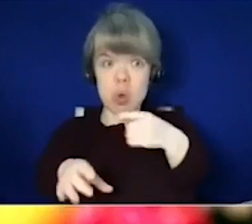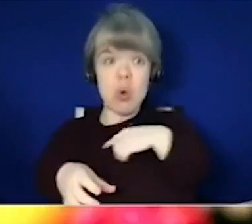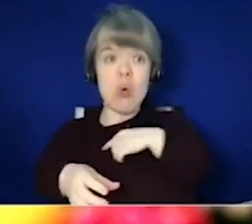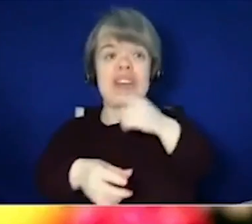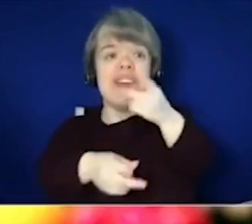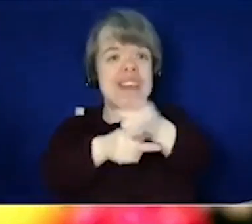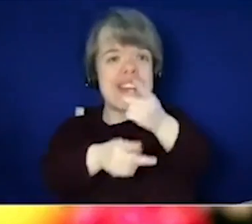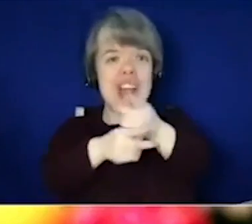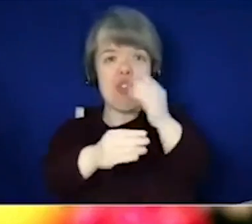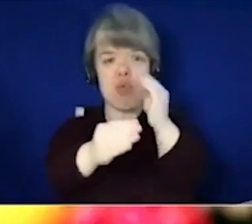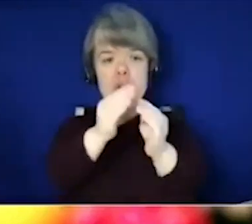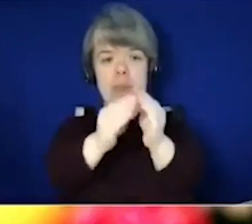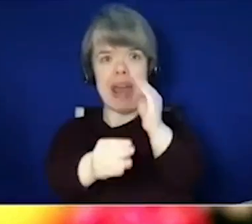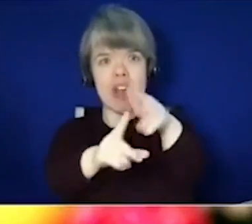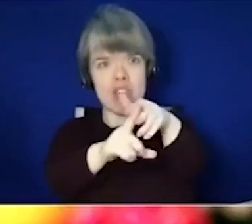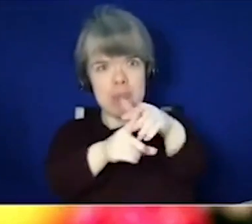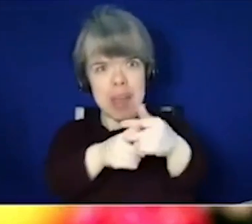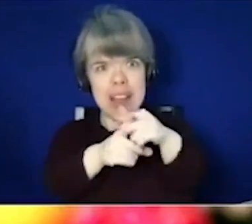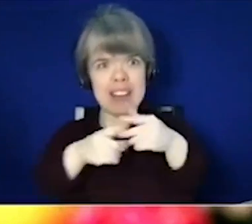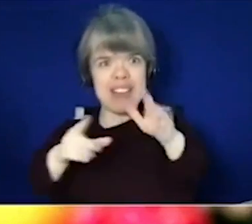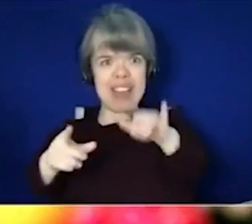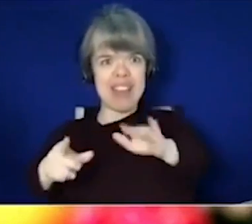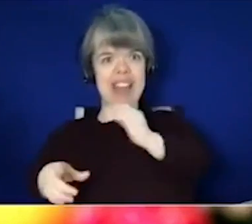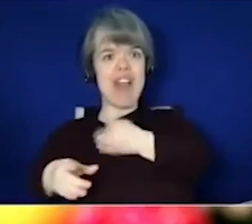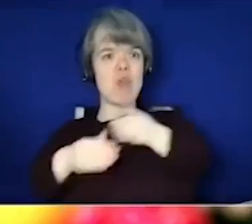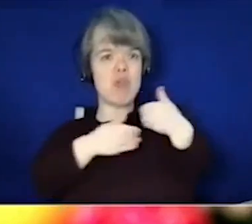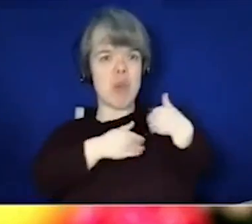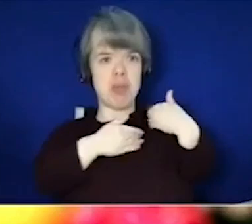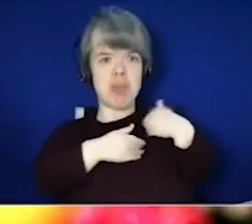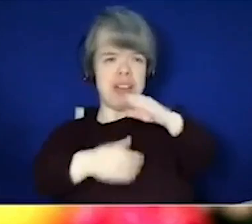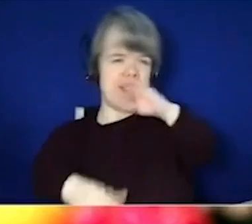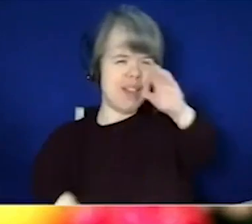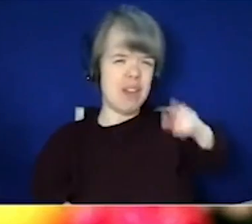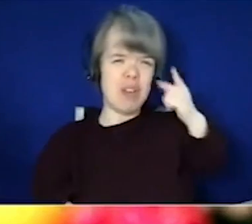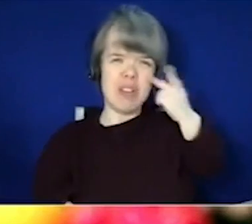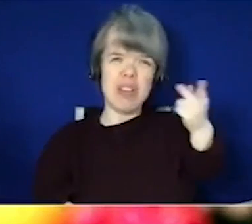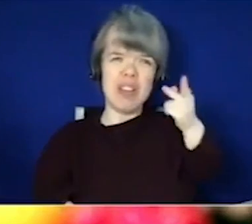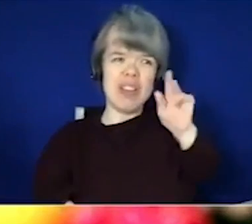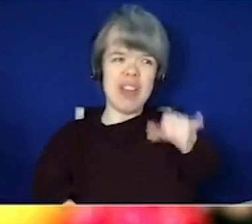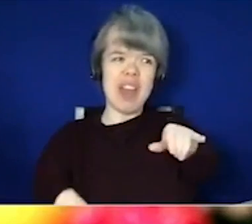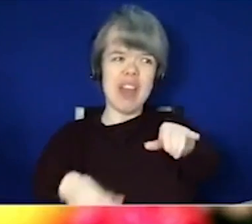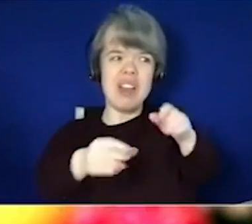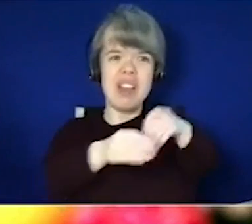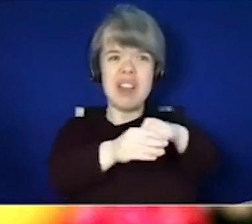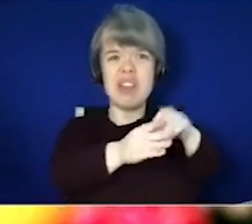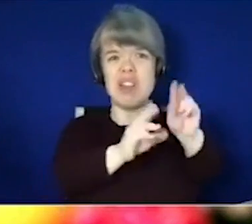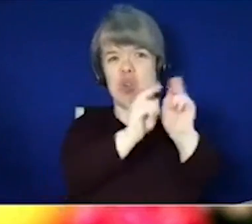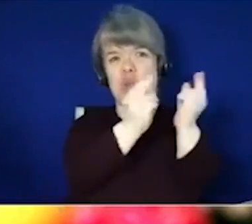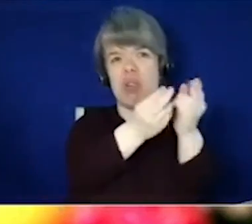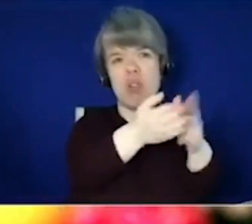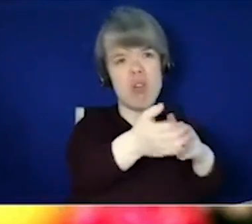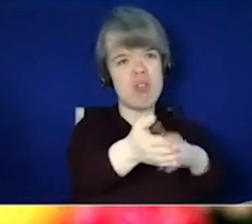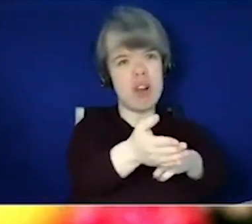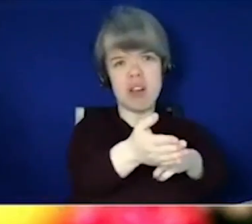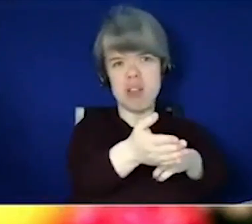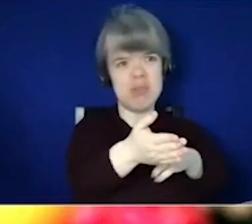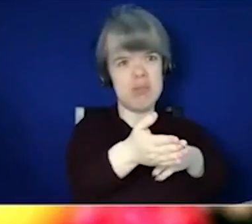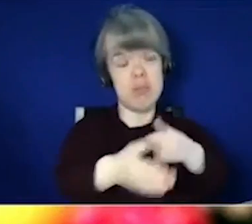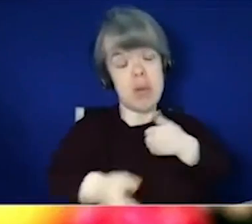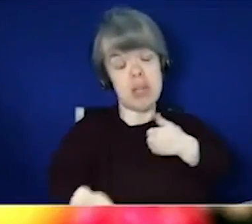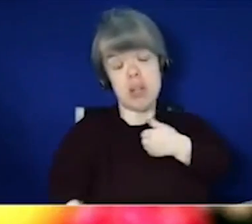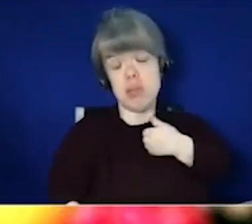is guaranteed is the best way to put it. So we are going to put together some information, though, again, to share with all of you. One thing that I can say confidently is